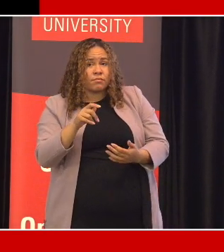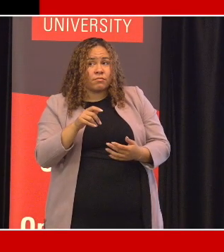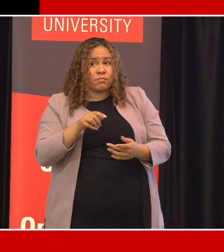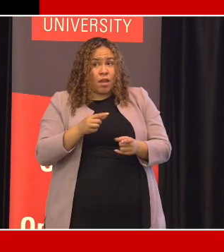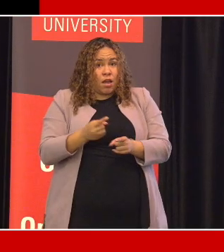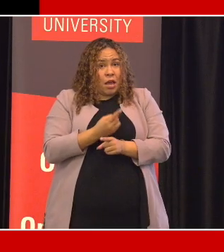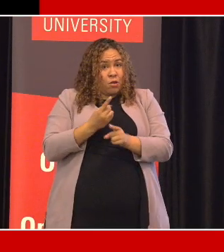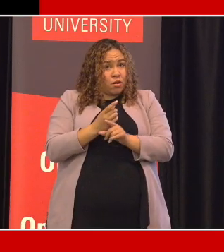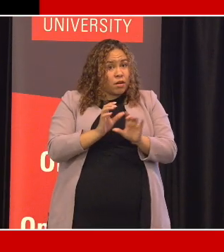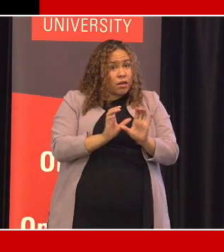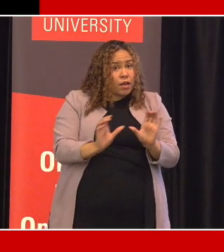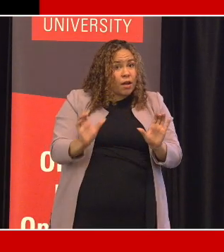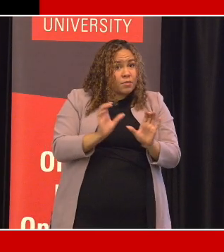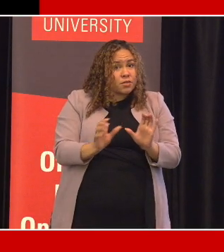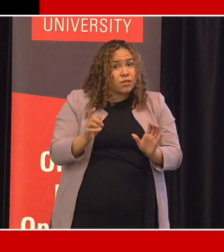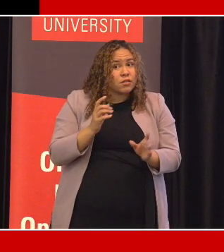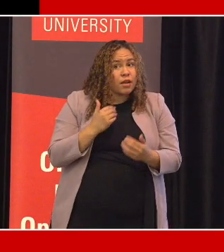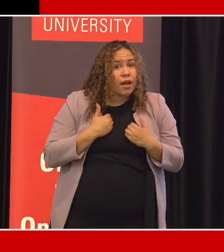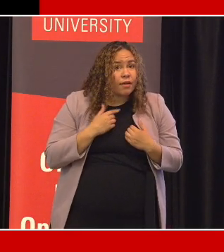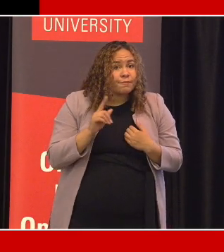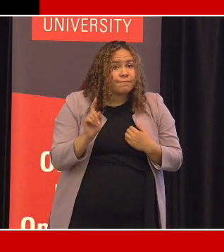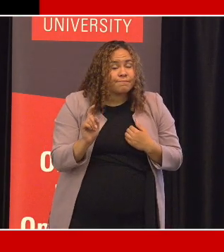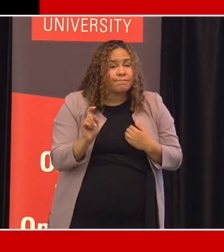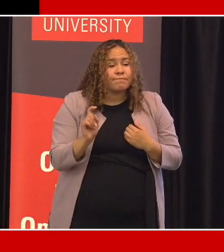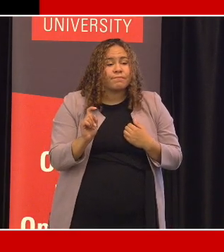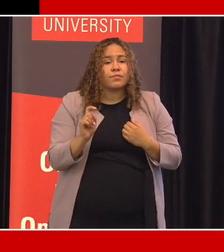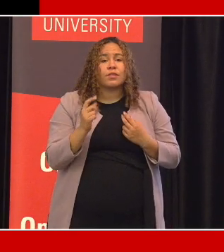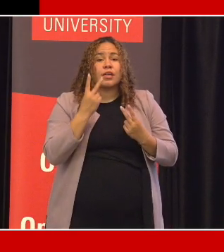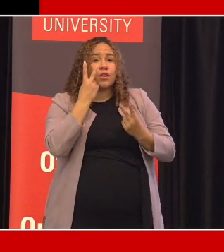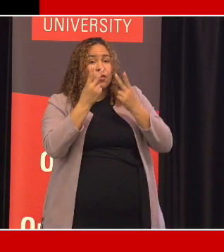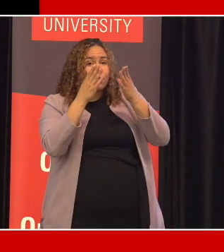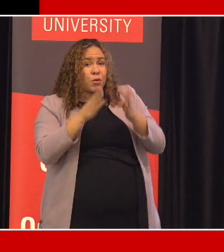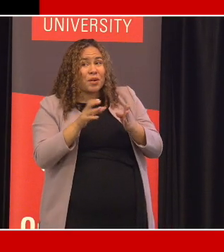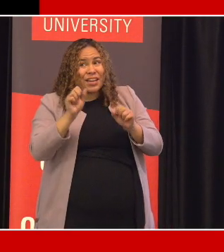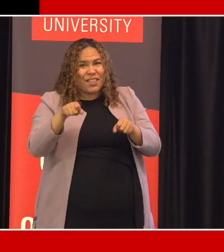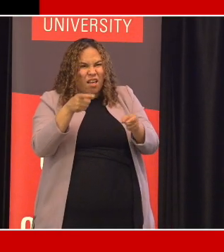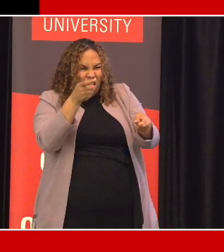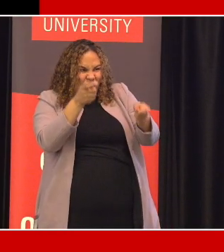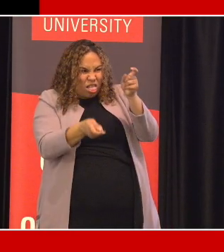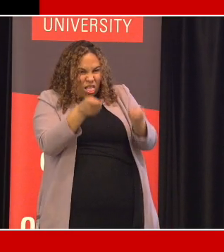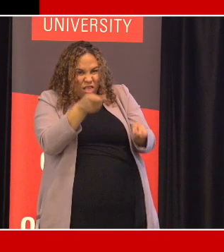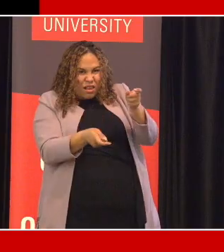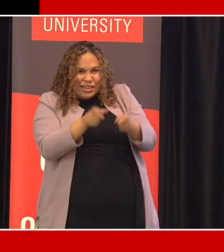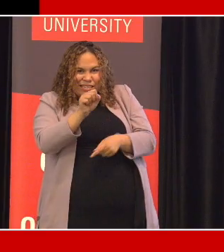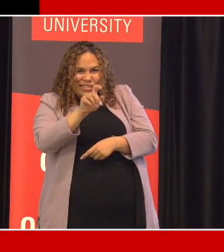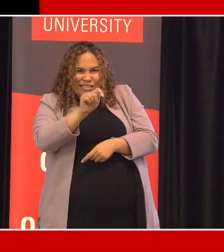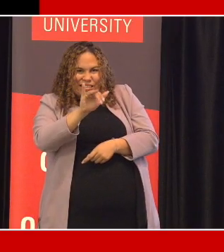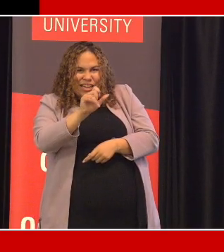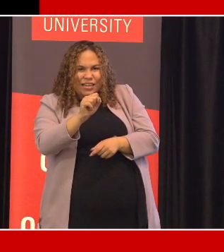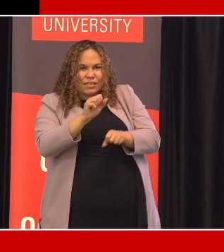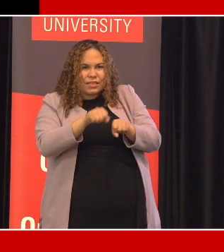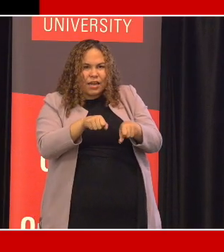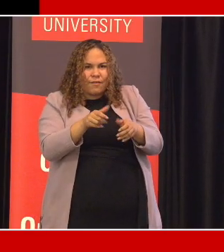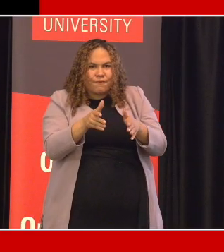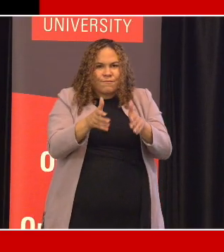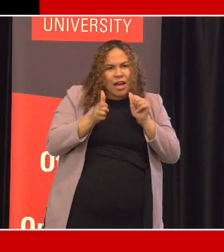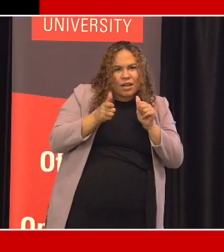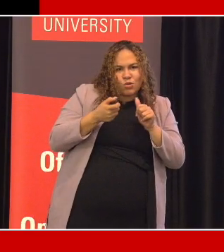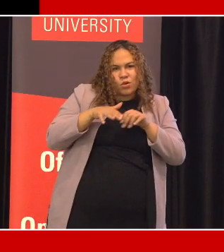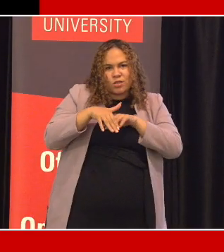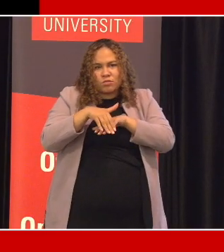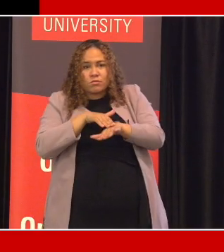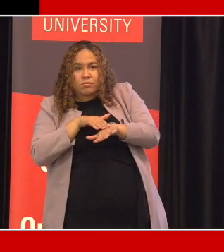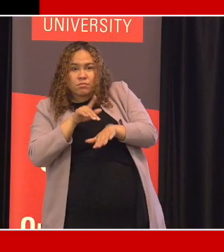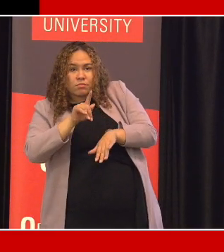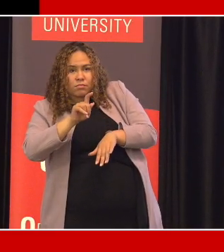captioning? Can the viewer control the settings? Is there settings to speed it up or slow it down? There's a lot